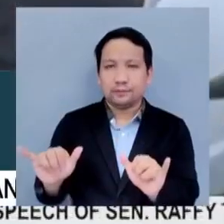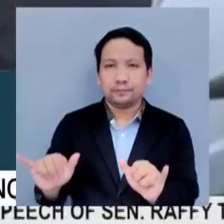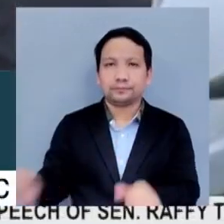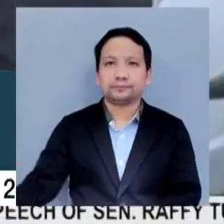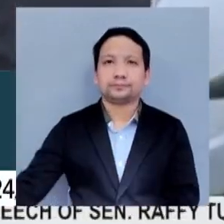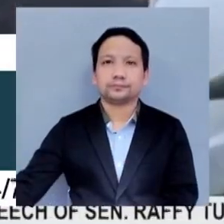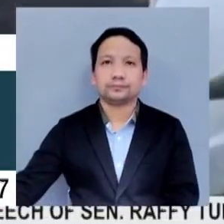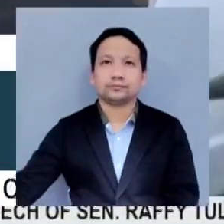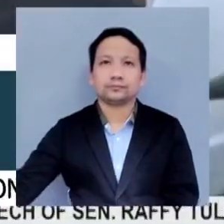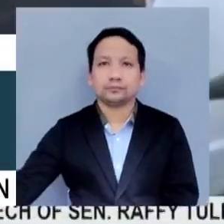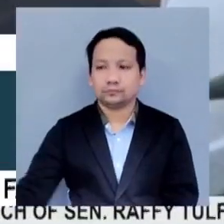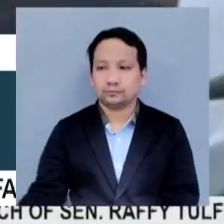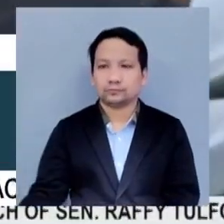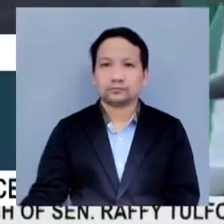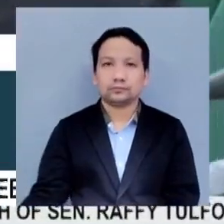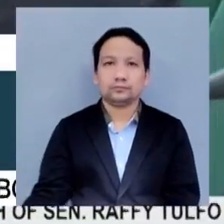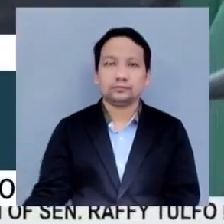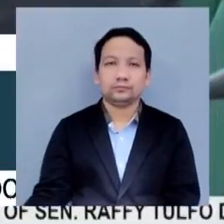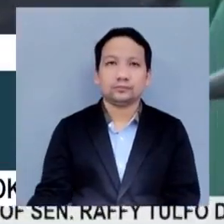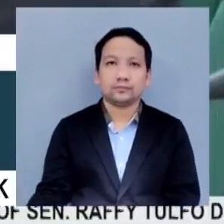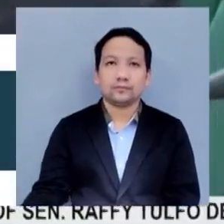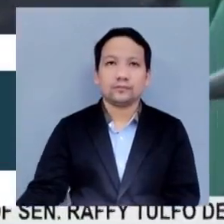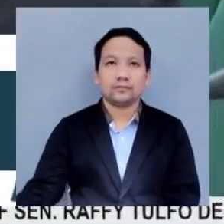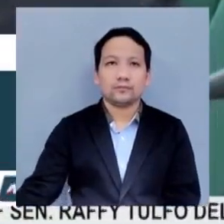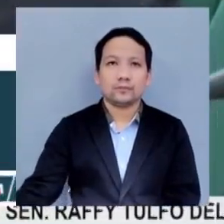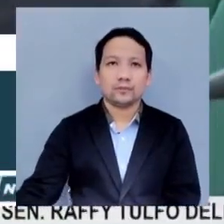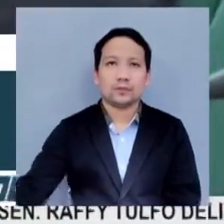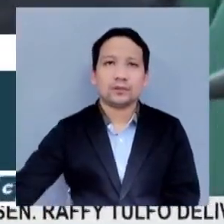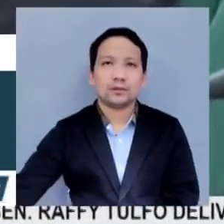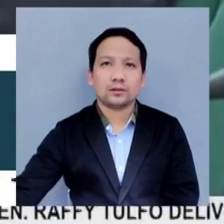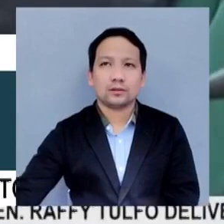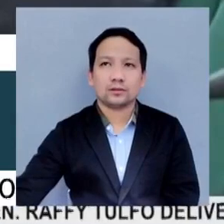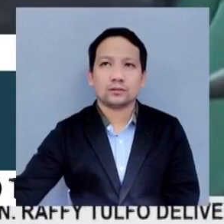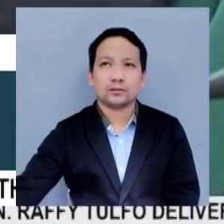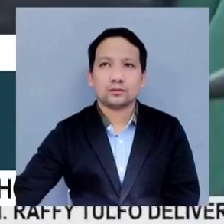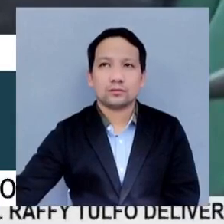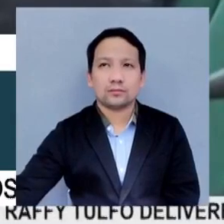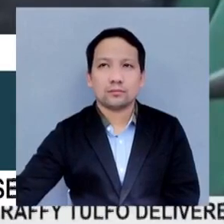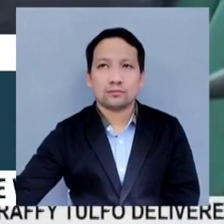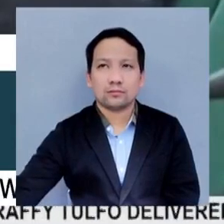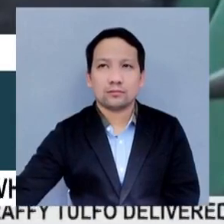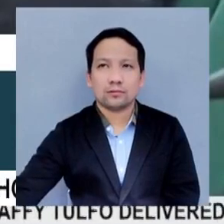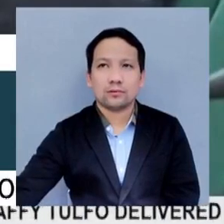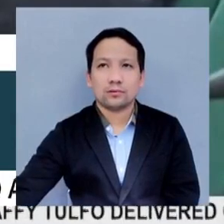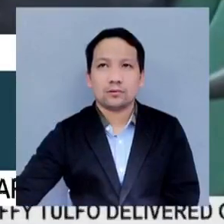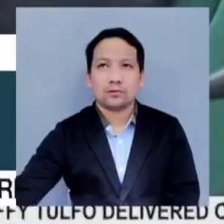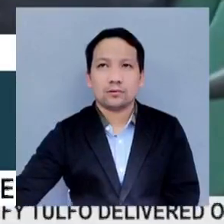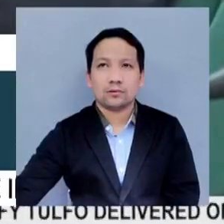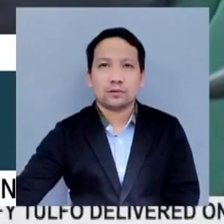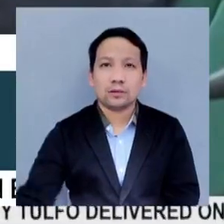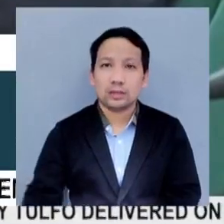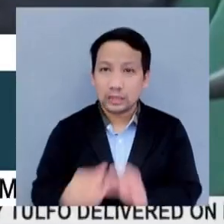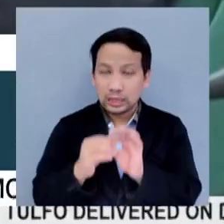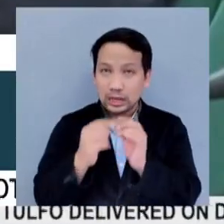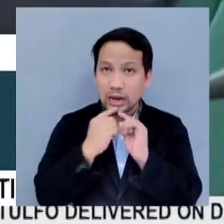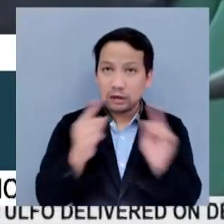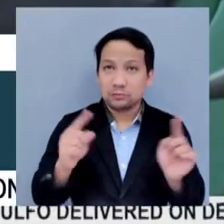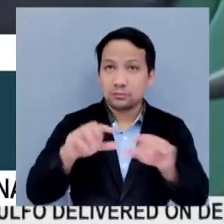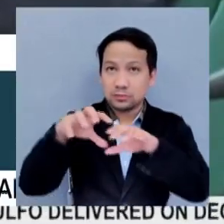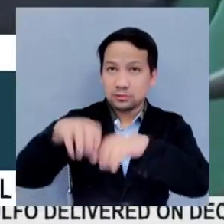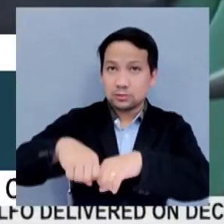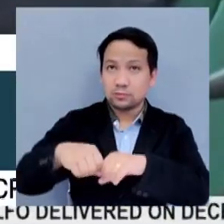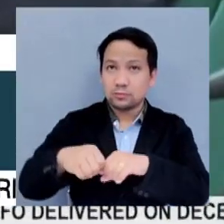I acted in good faith when I brought to light the reprehensible act of tipsters seeking confiscated drugs as a